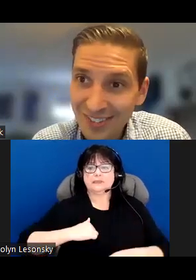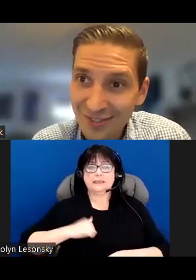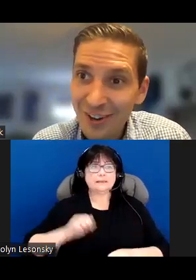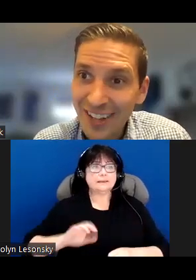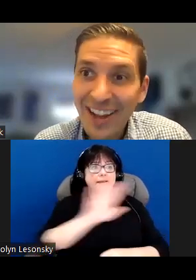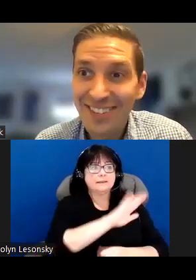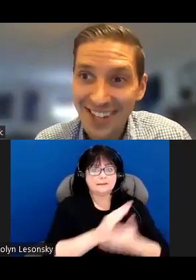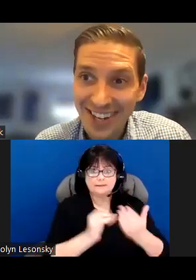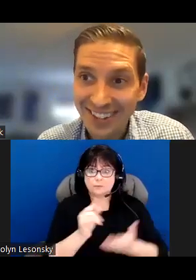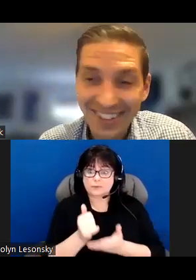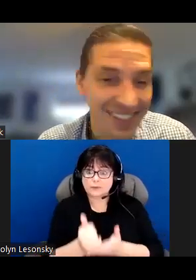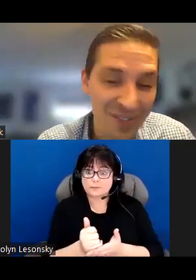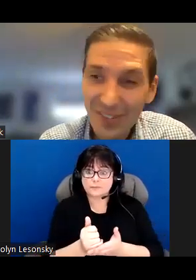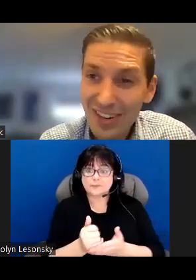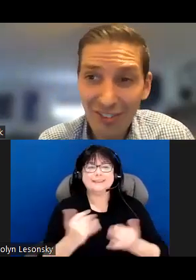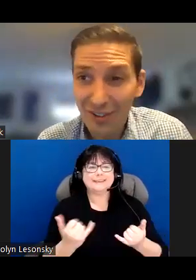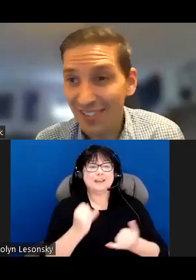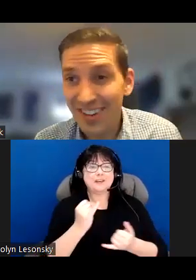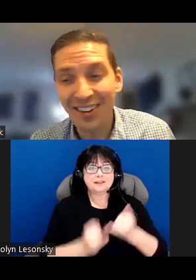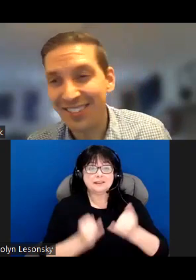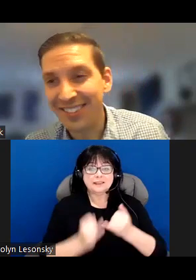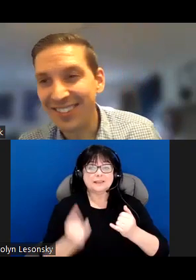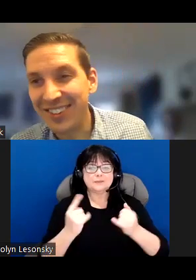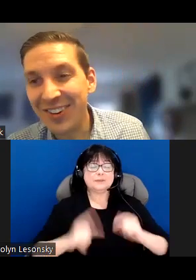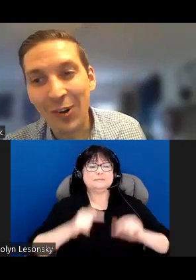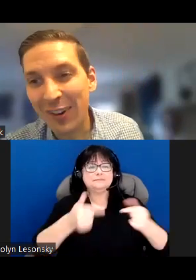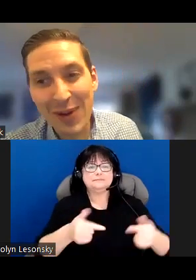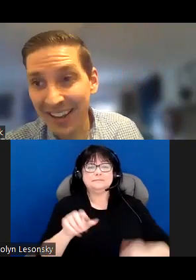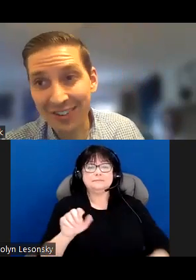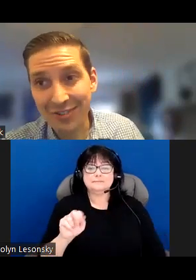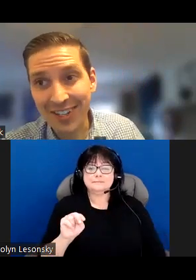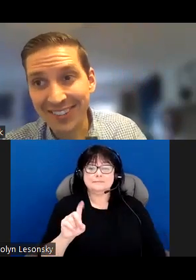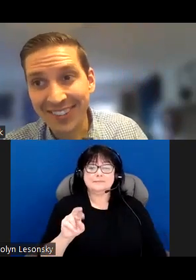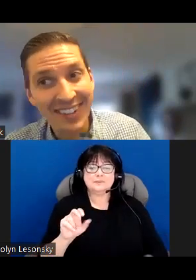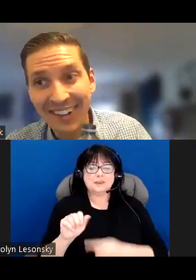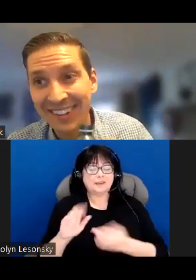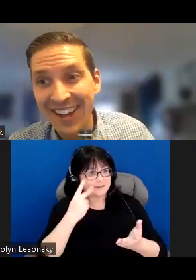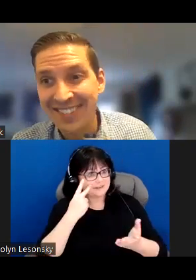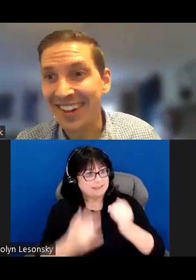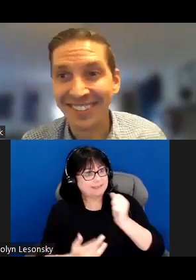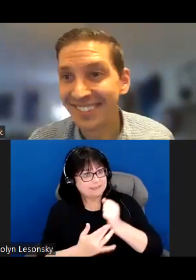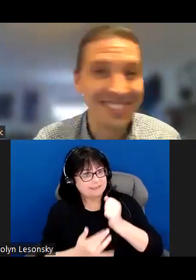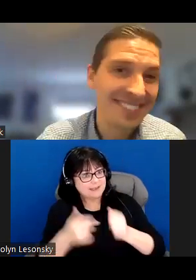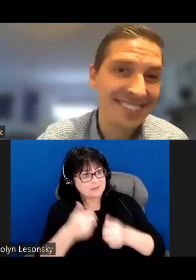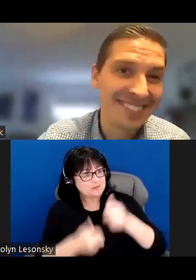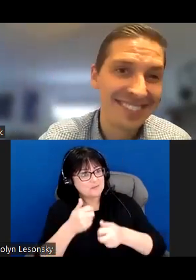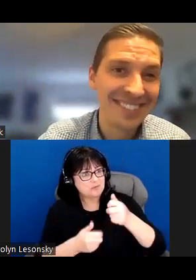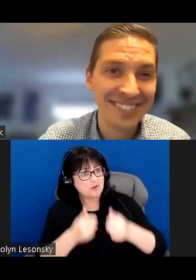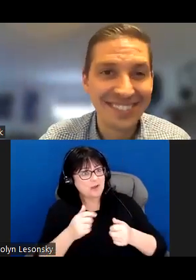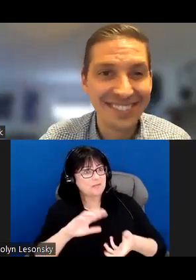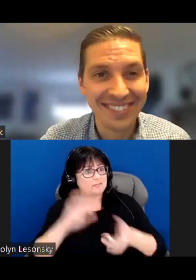Andrea for our last slide. Tech couldn't hold us back, Andrea. Our last slide.